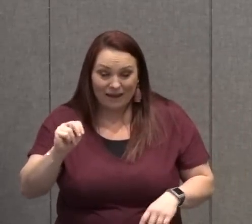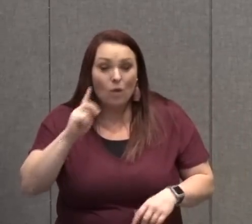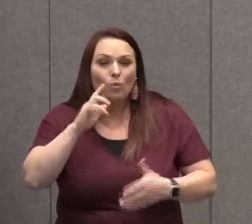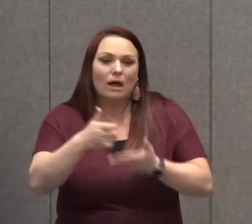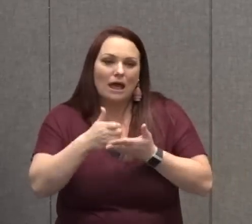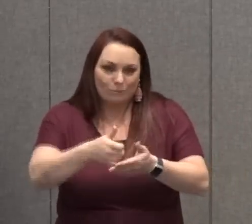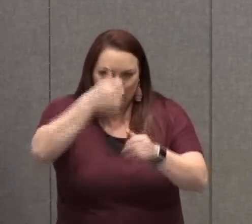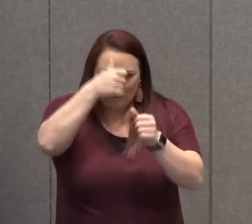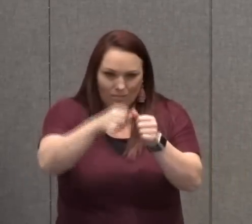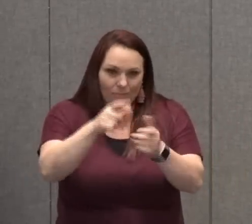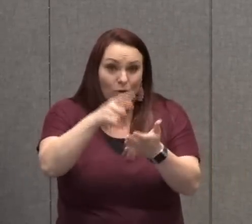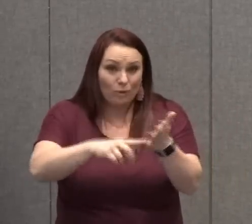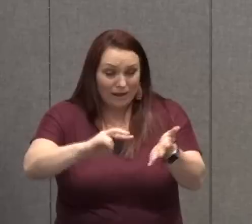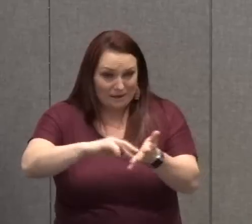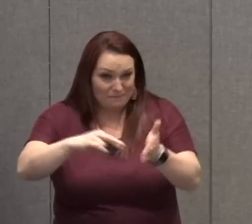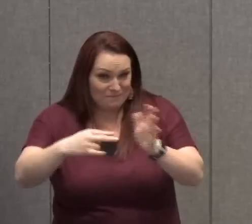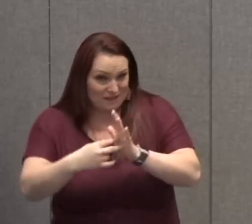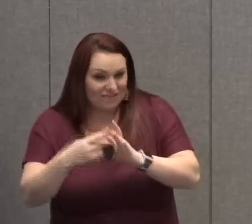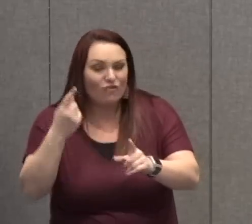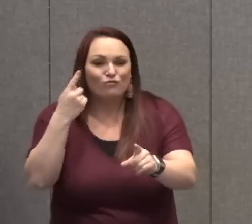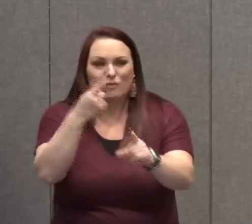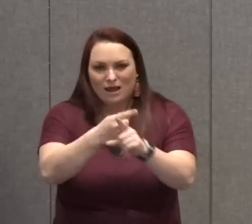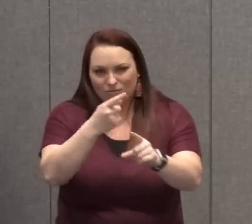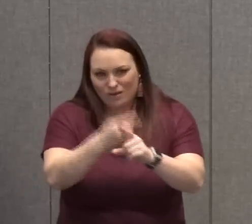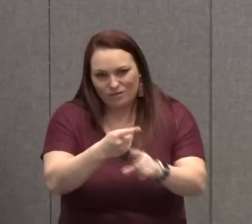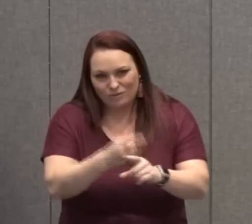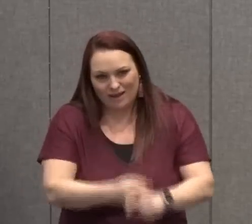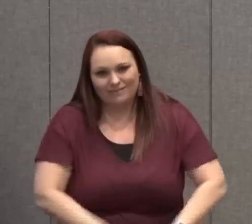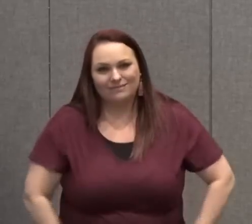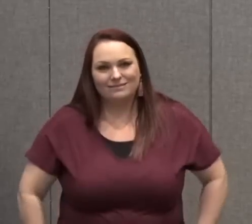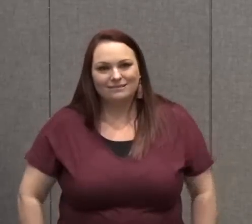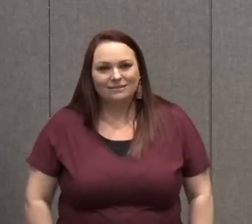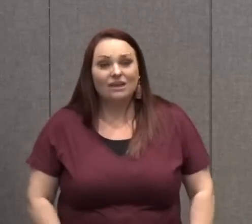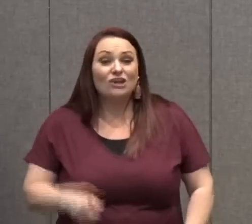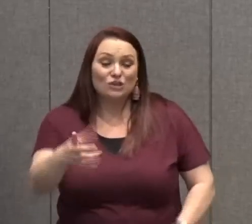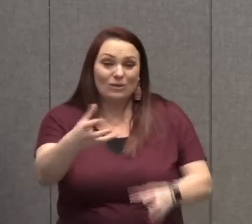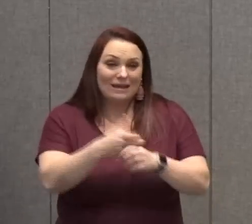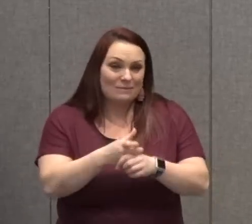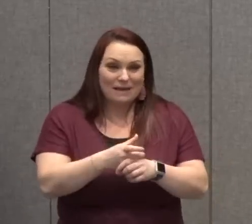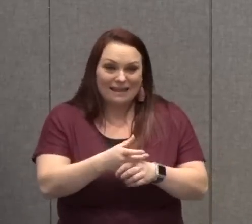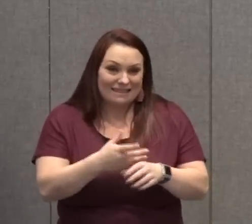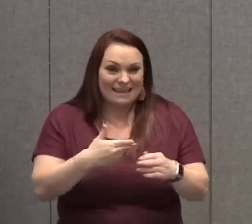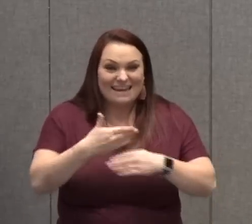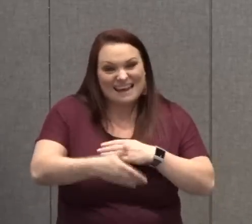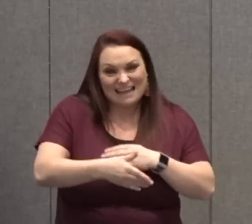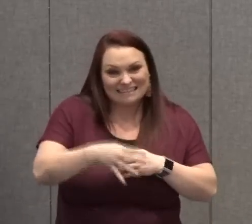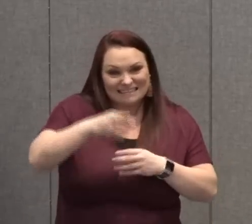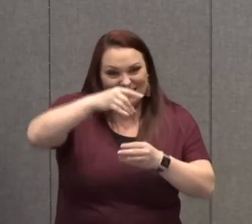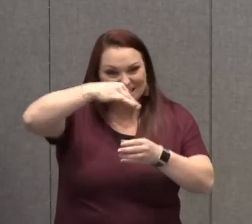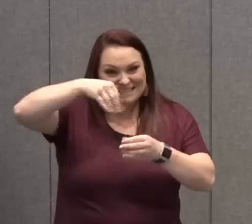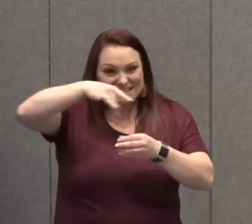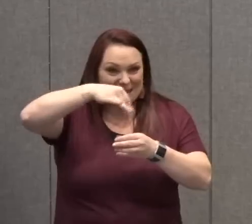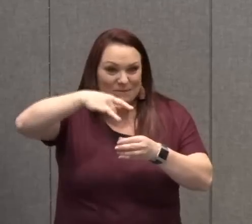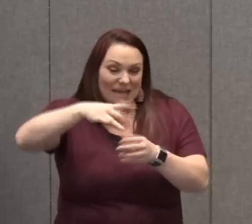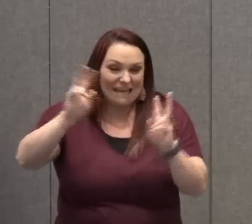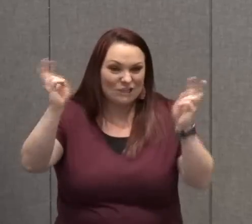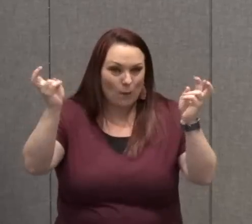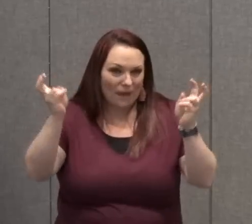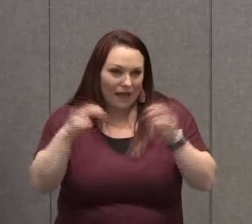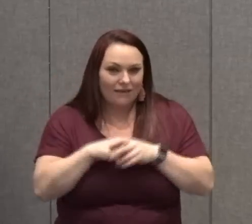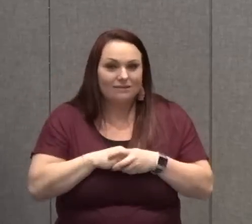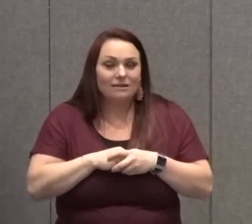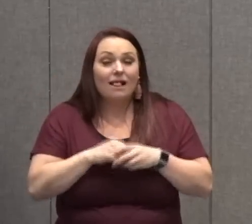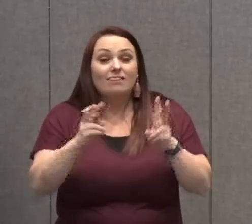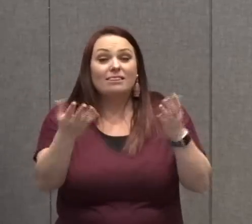Ms. Garcia you get to choose the next cinnamony topic let's do vocabulary for